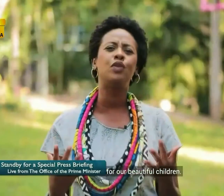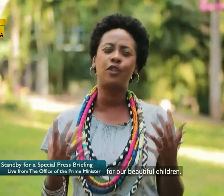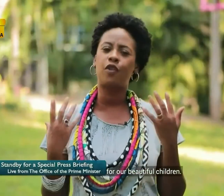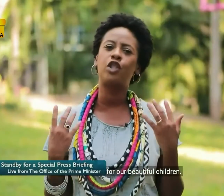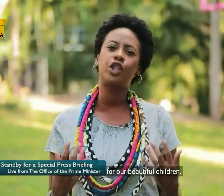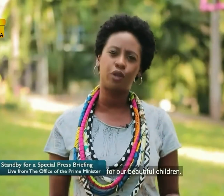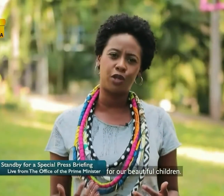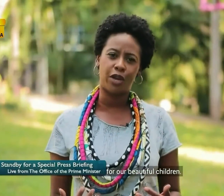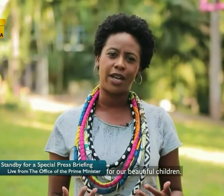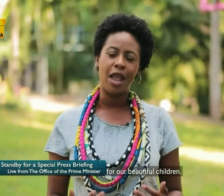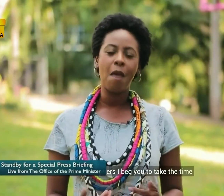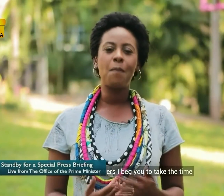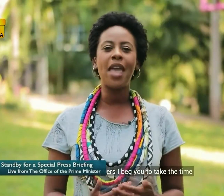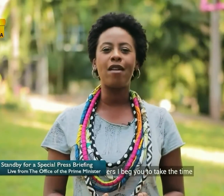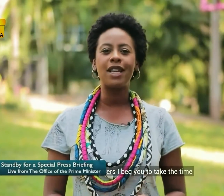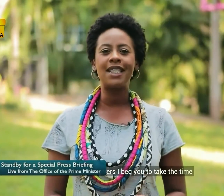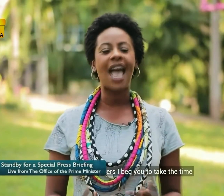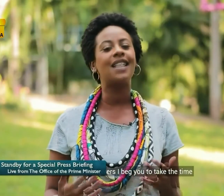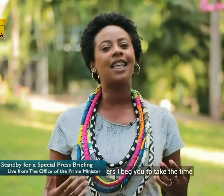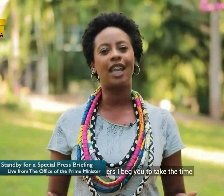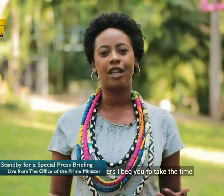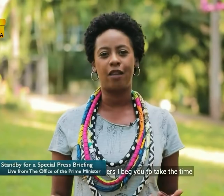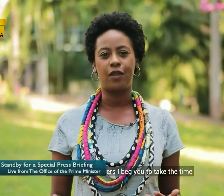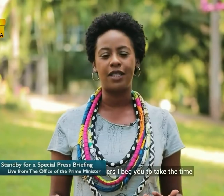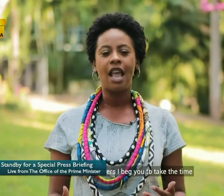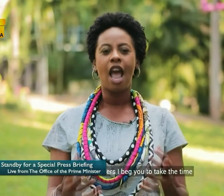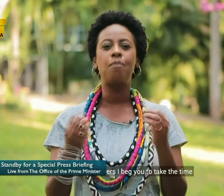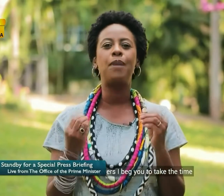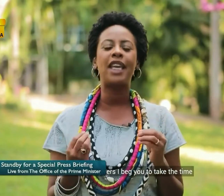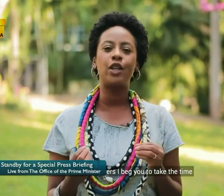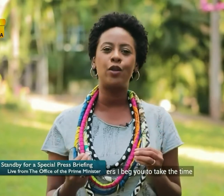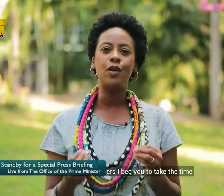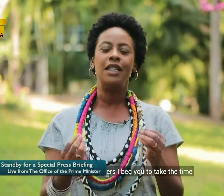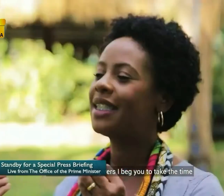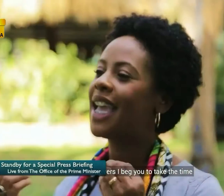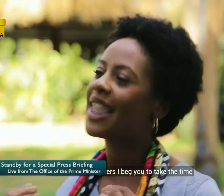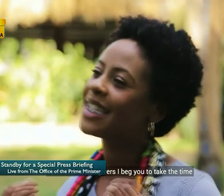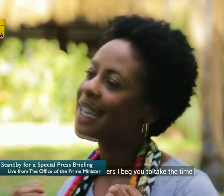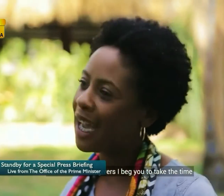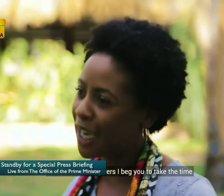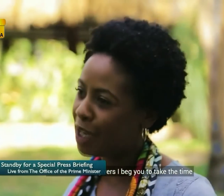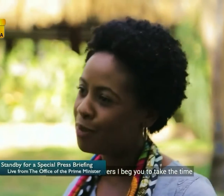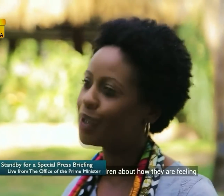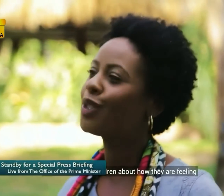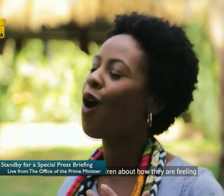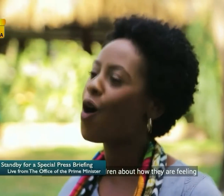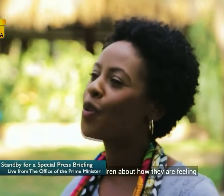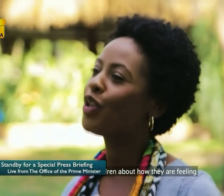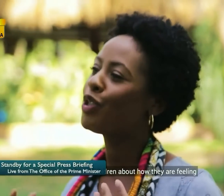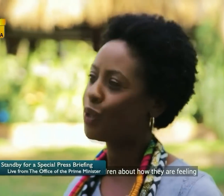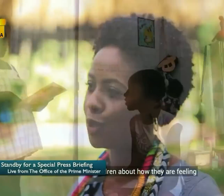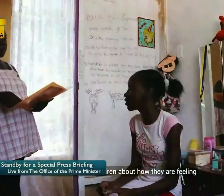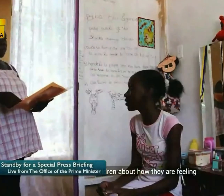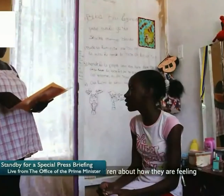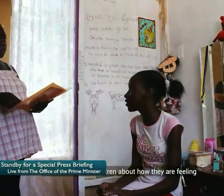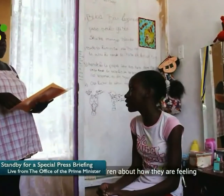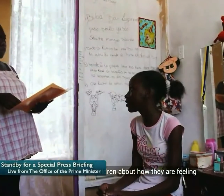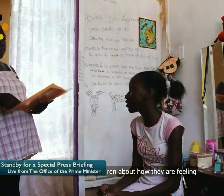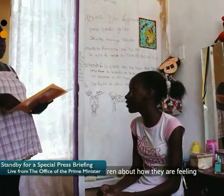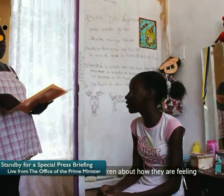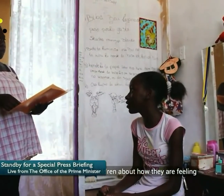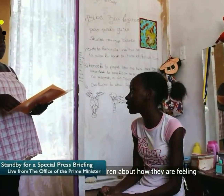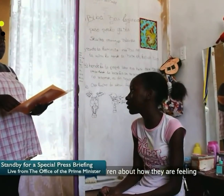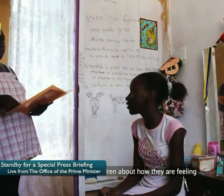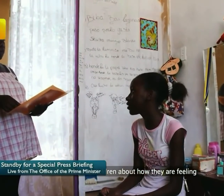our beautiful children. Parents and caregivers, I beg you to take the time to talk with your children